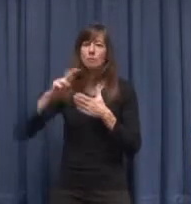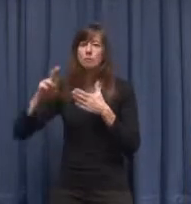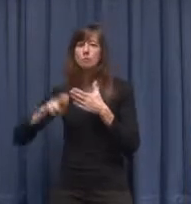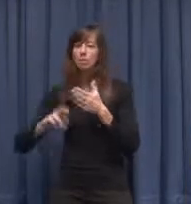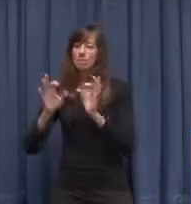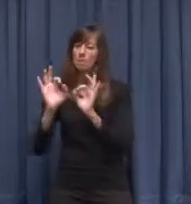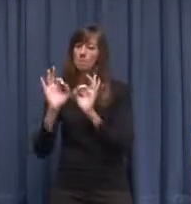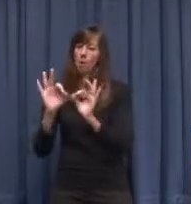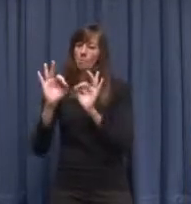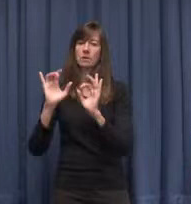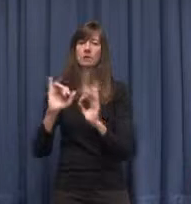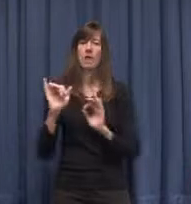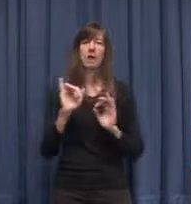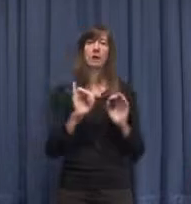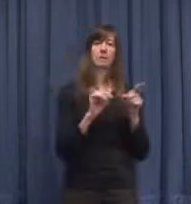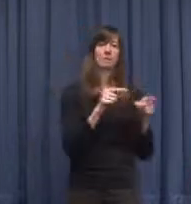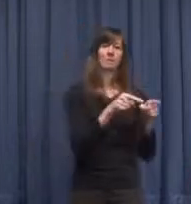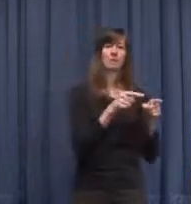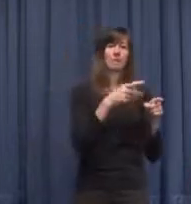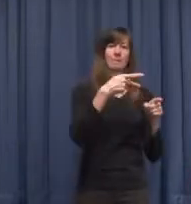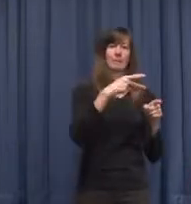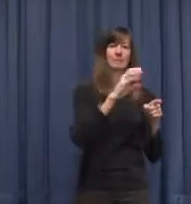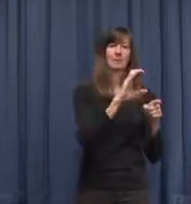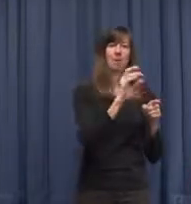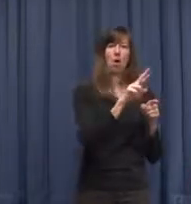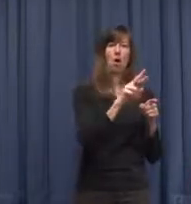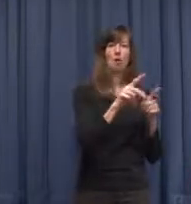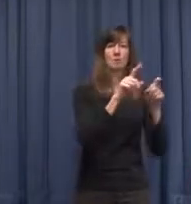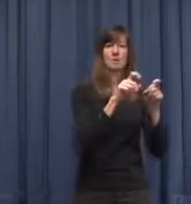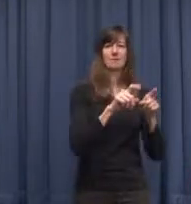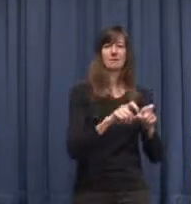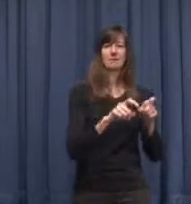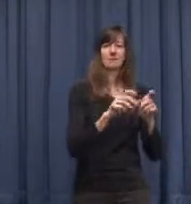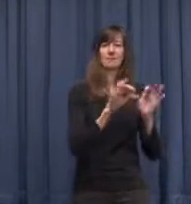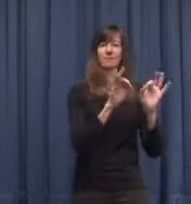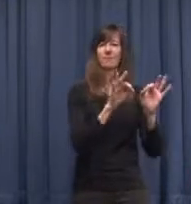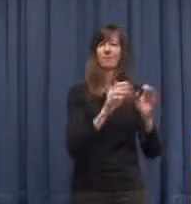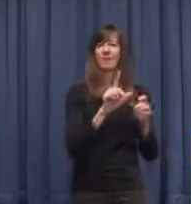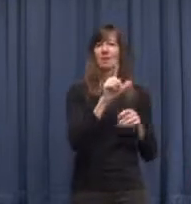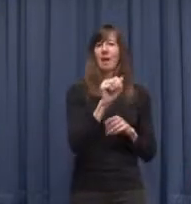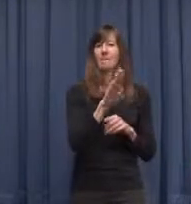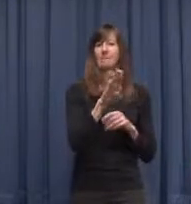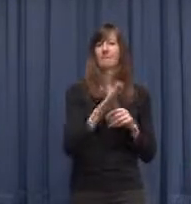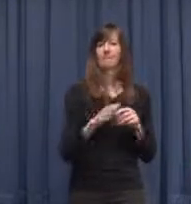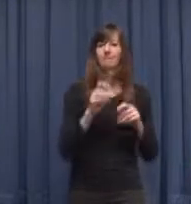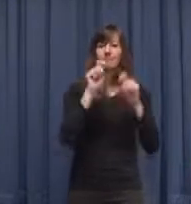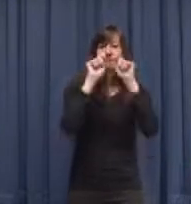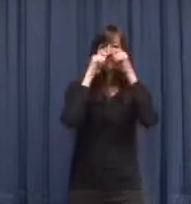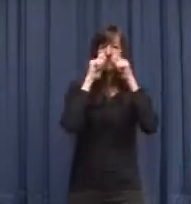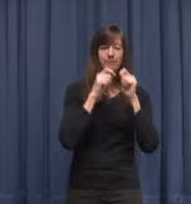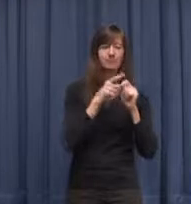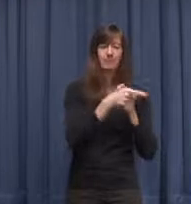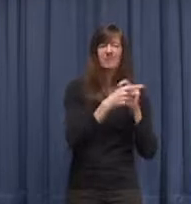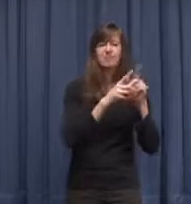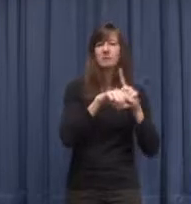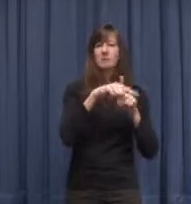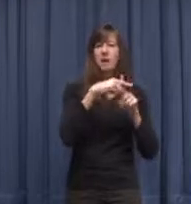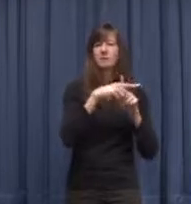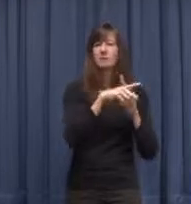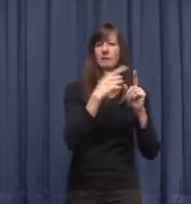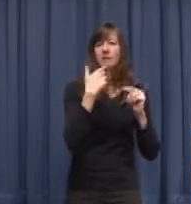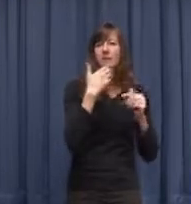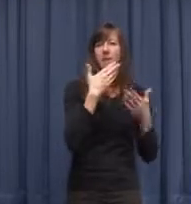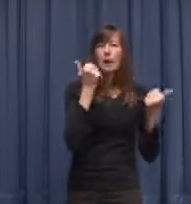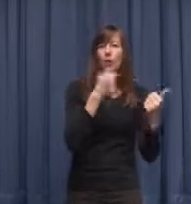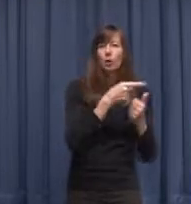diagnostic tests. And so that is an important caveat for all of us to just keep in mind, but it is better than nothing. So I wish I